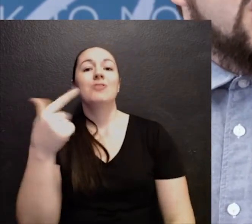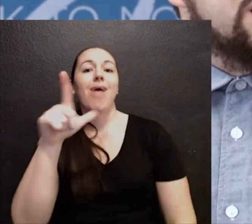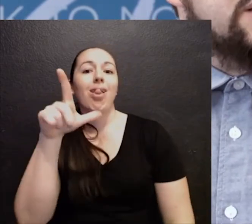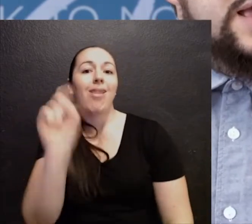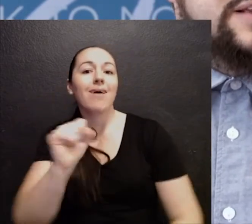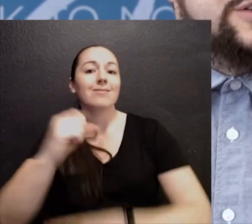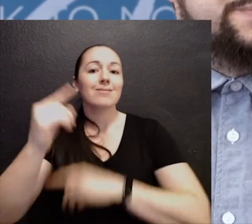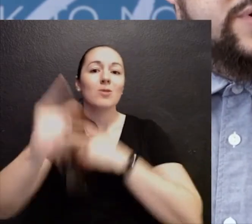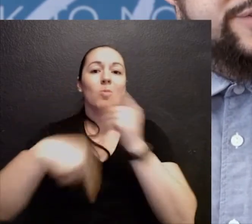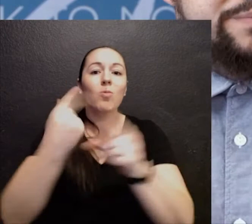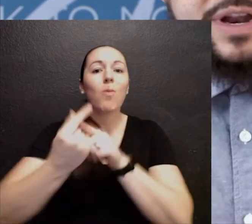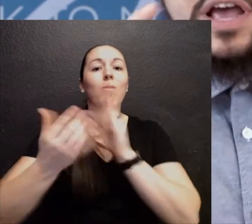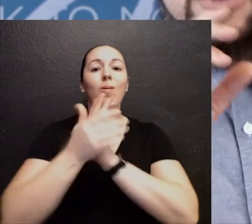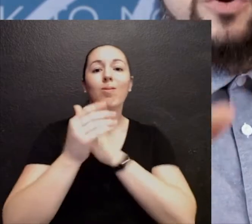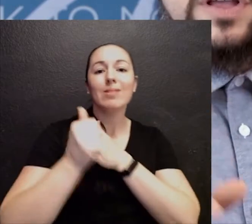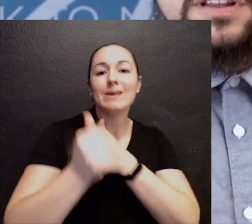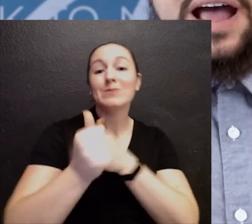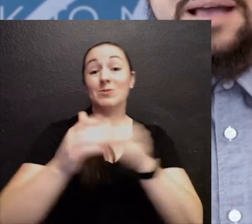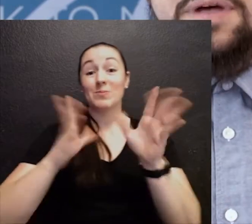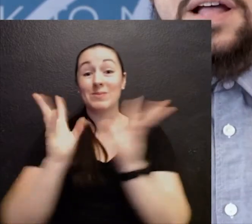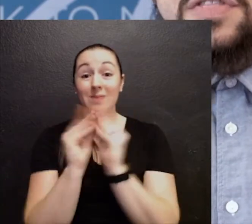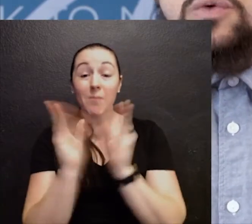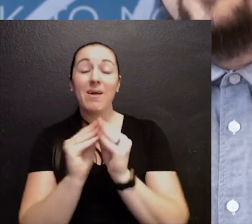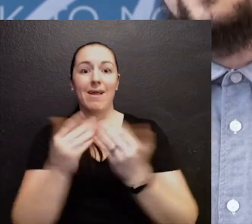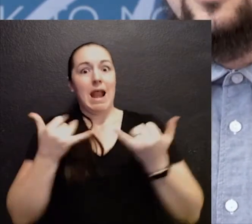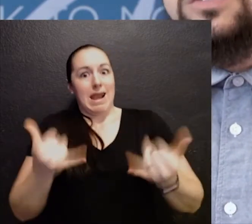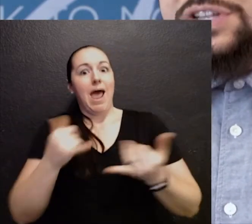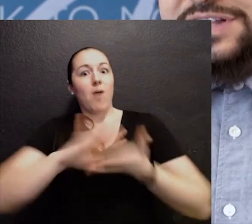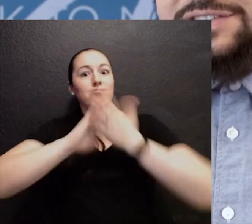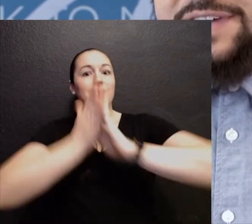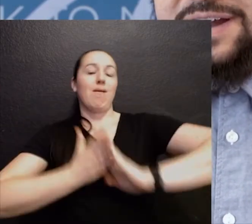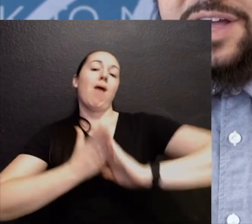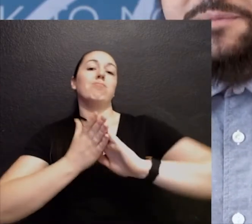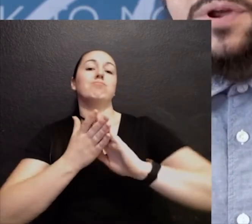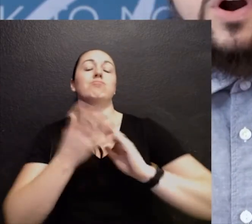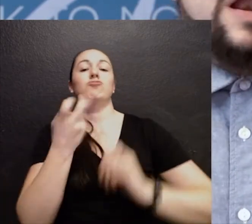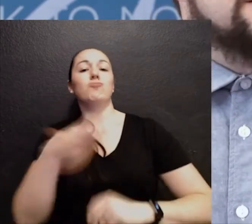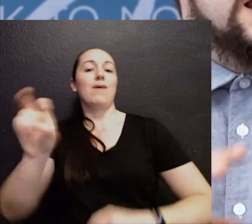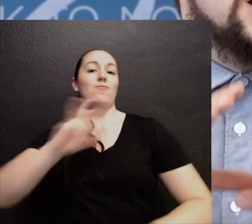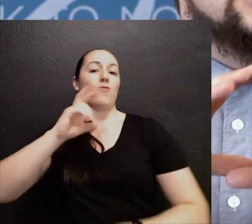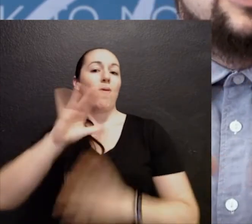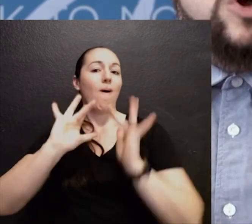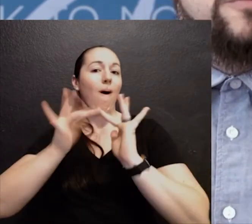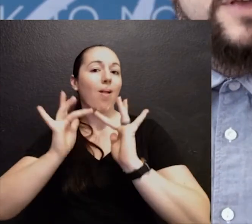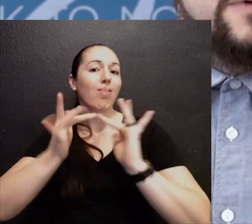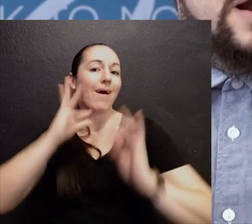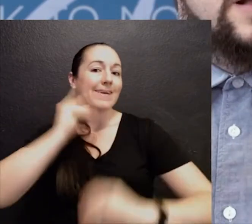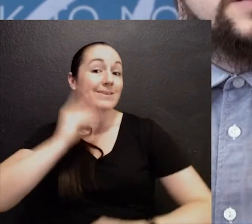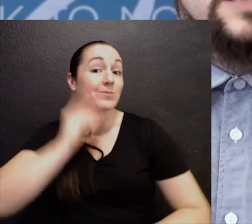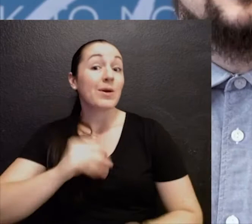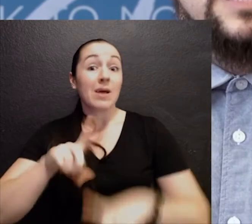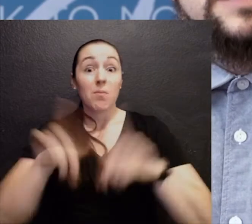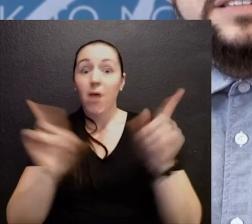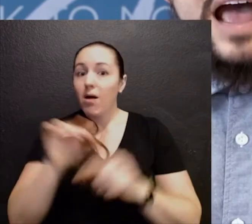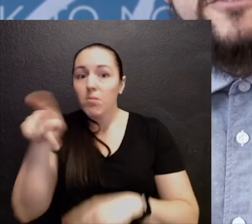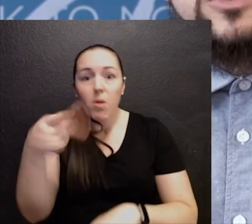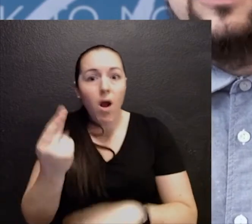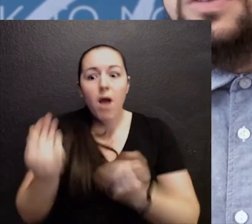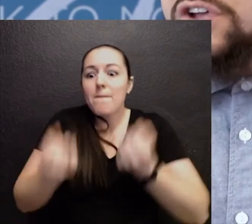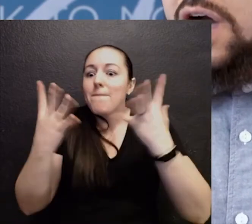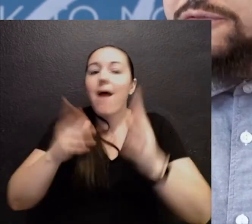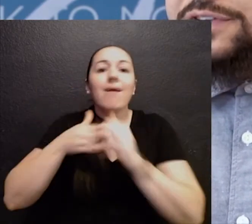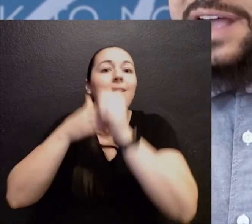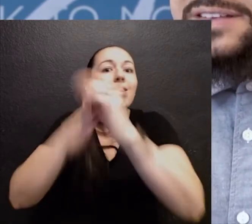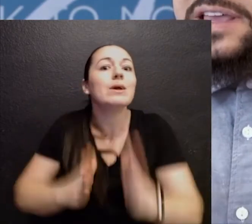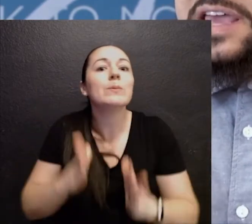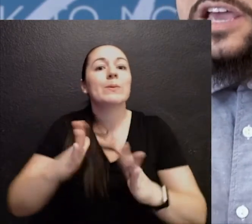entirely online experience. But during the time that we've been hosting this event, Pure Heart has had so many of our leaders and staff use